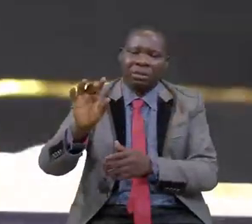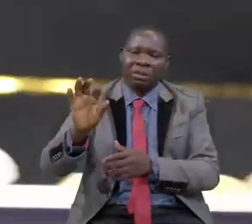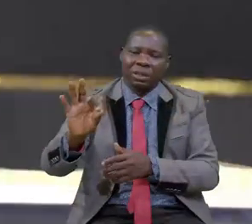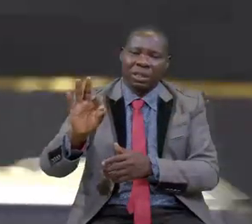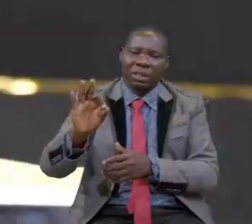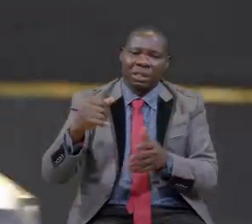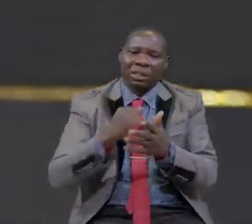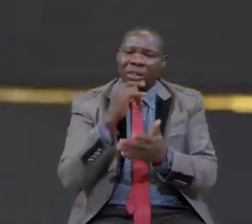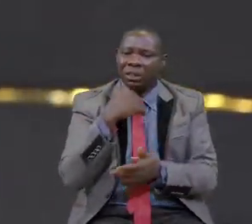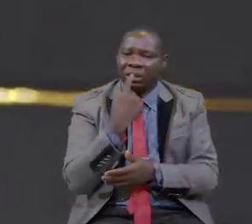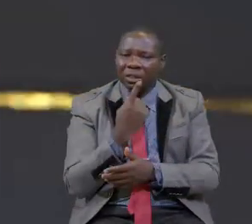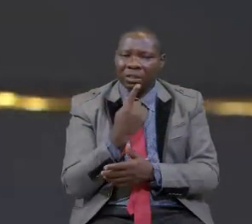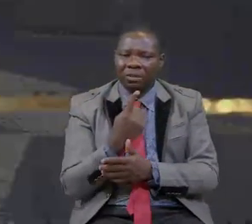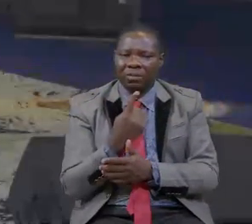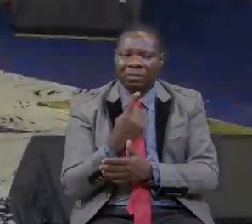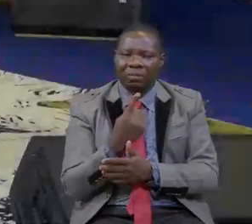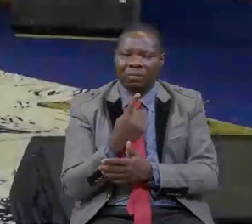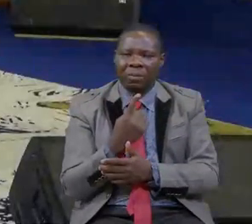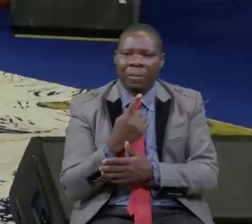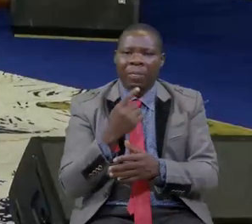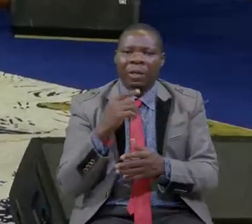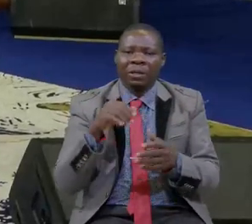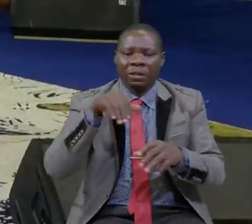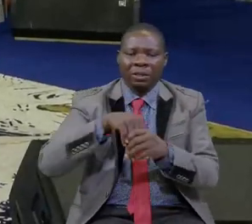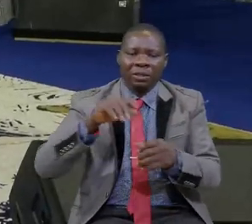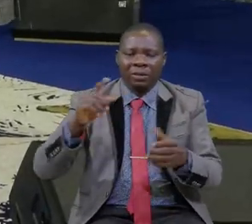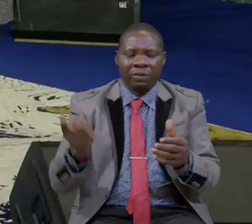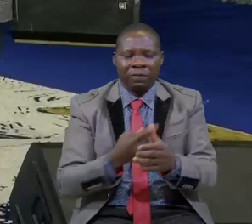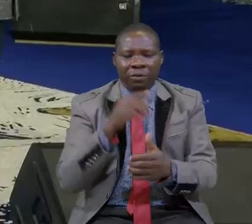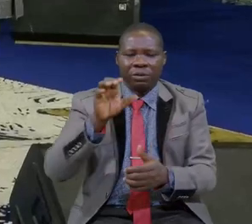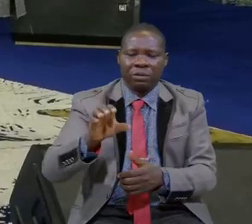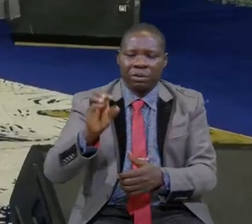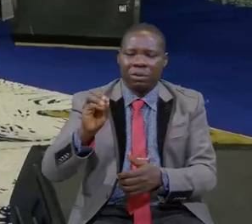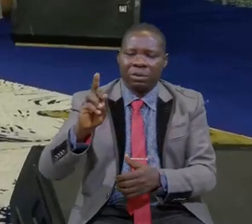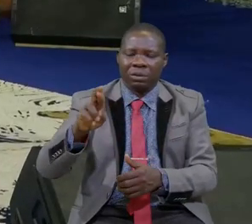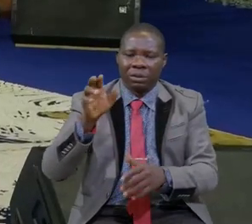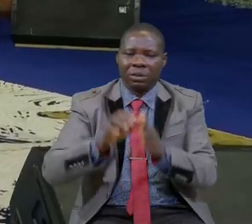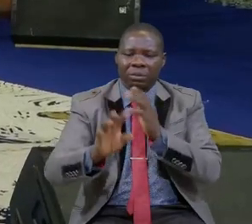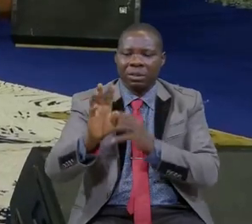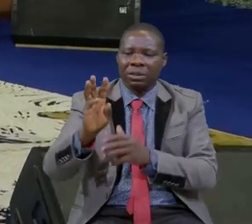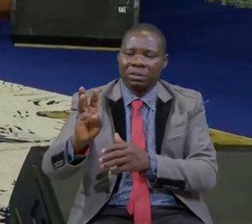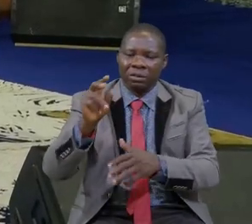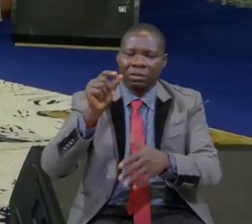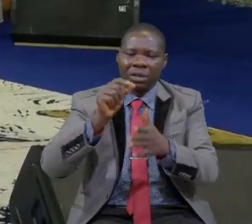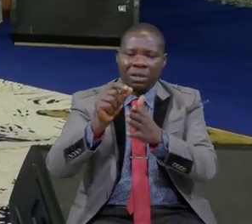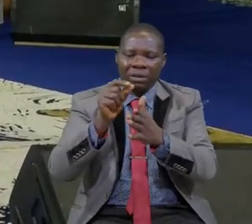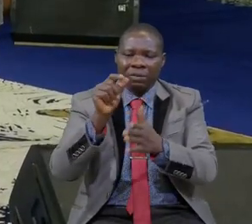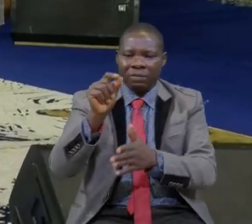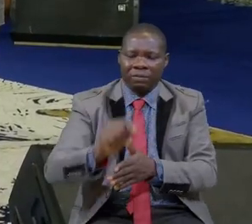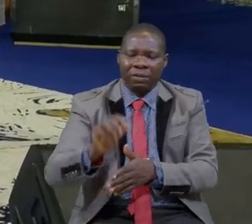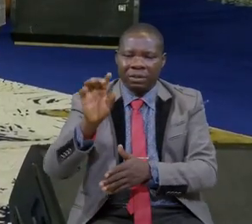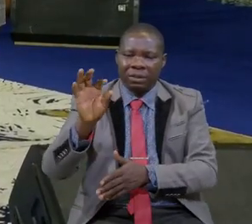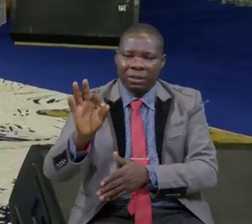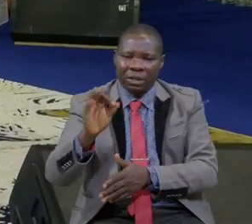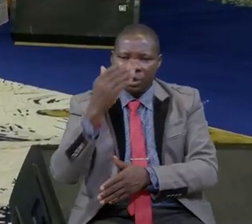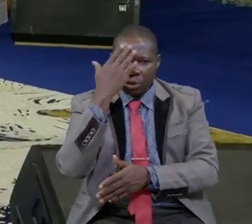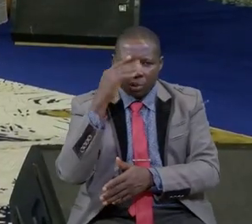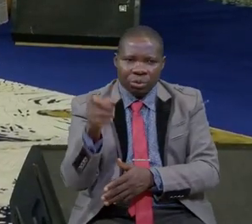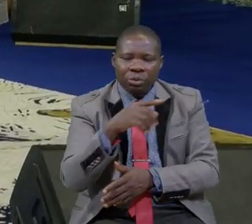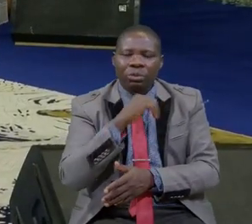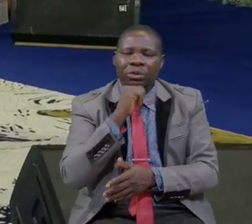says in 1 Corinthians chapter 6, verse 9, know ye not that the